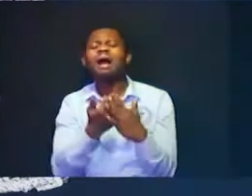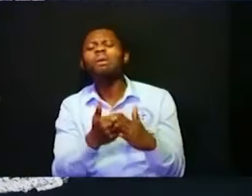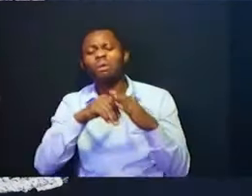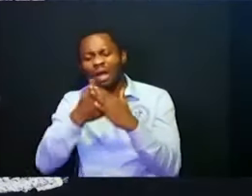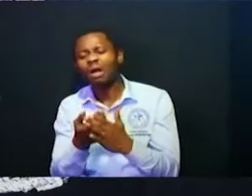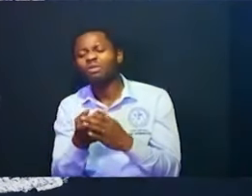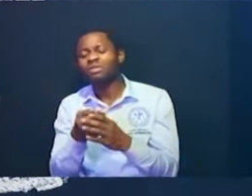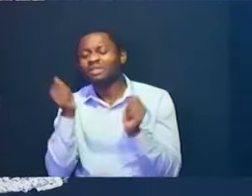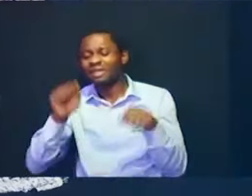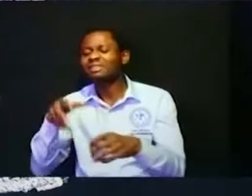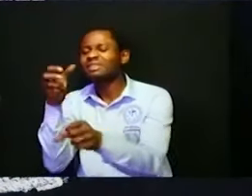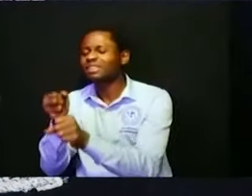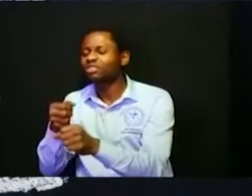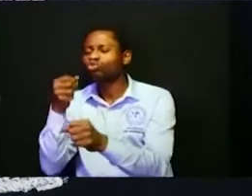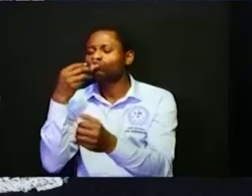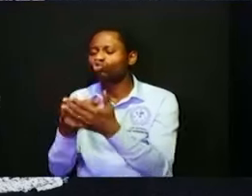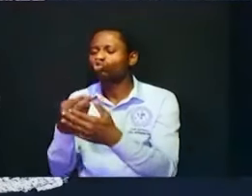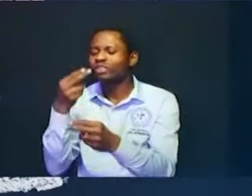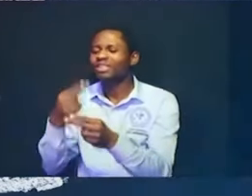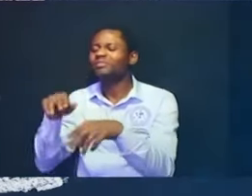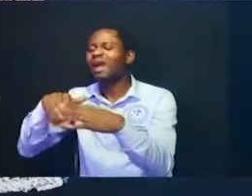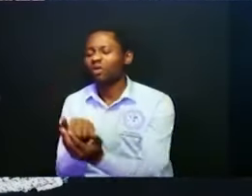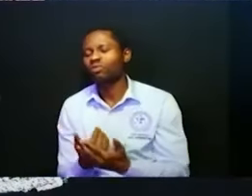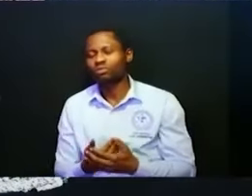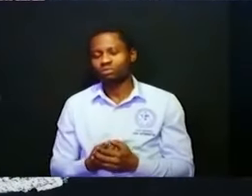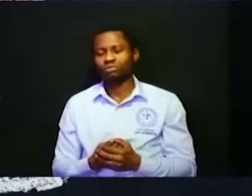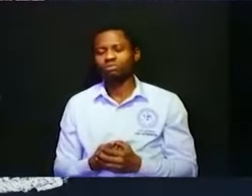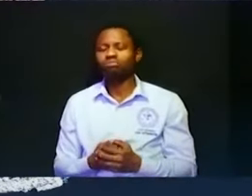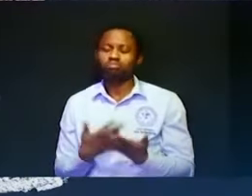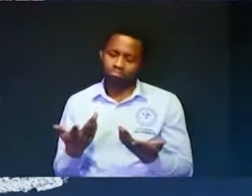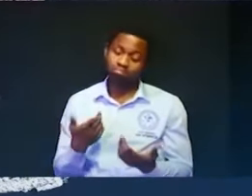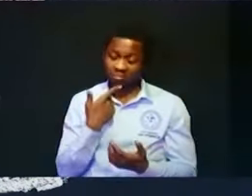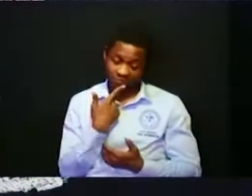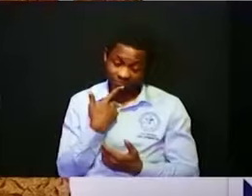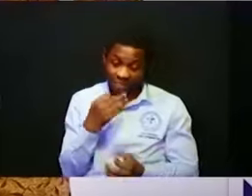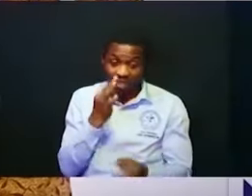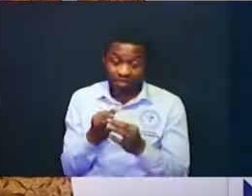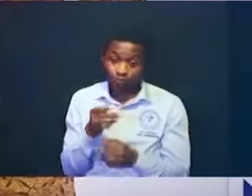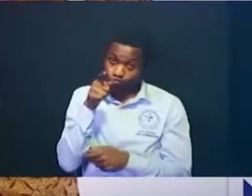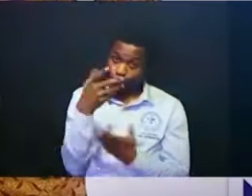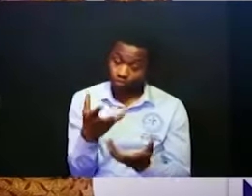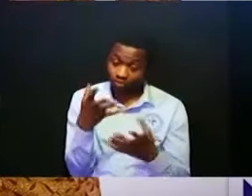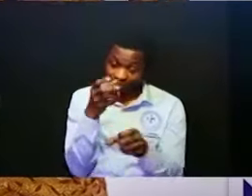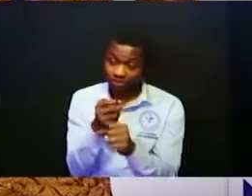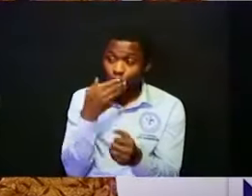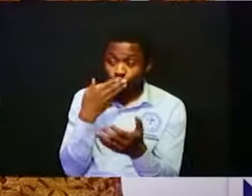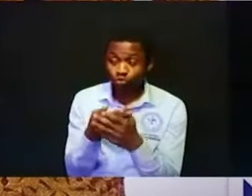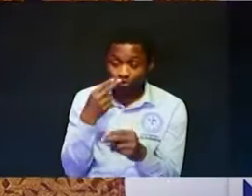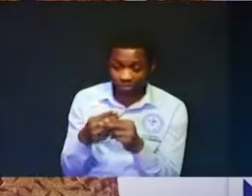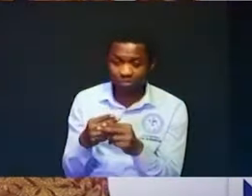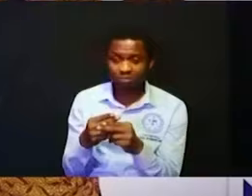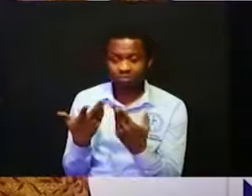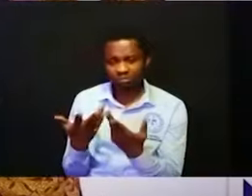have a good name? Obey, then and your dimpa. Let me say generally that if you want to have a good name or a great